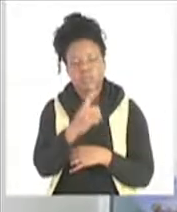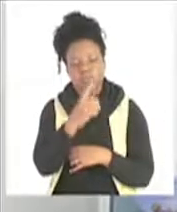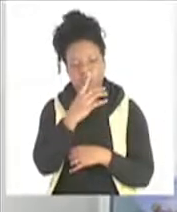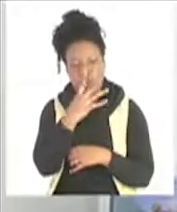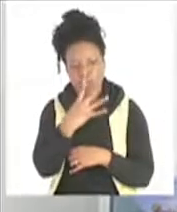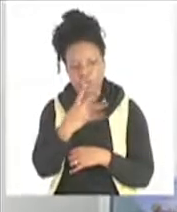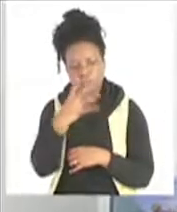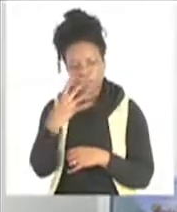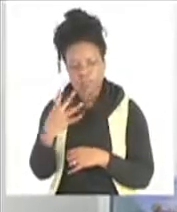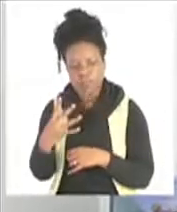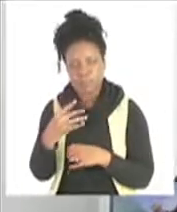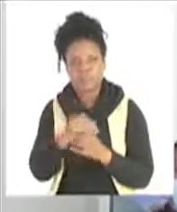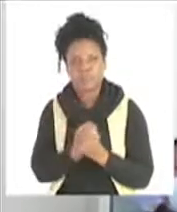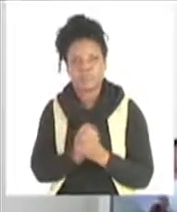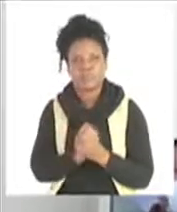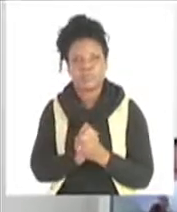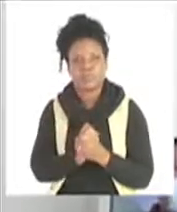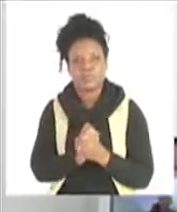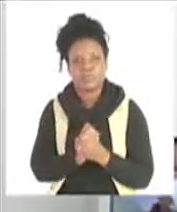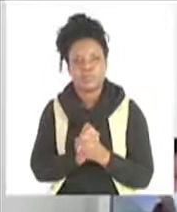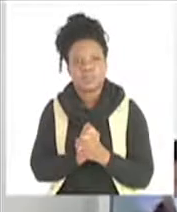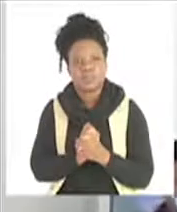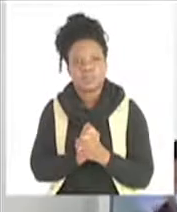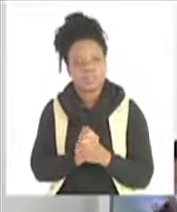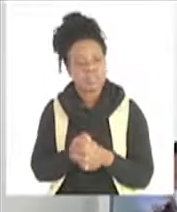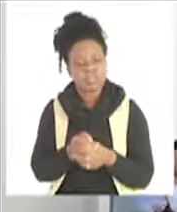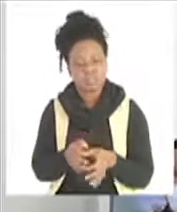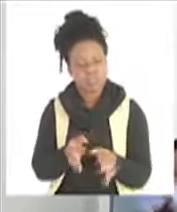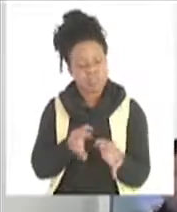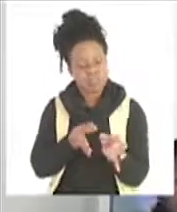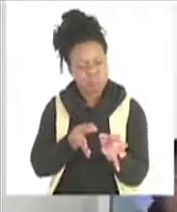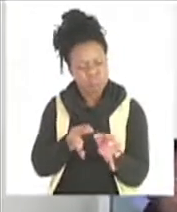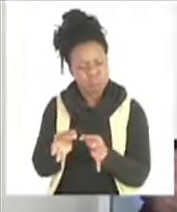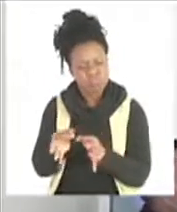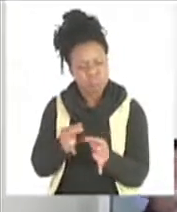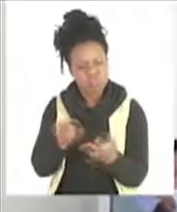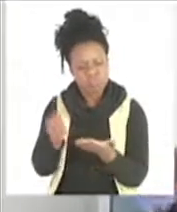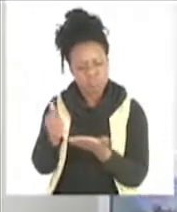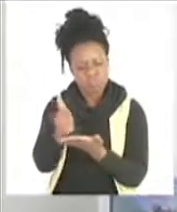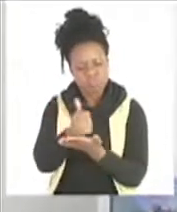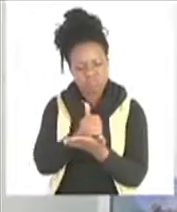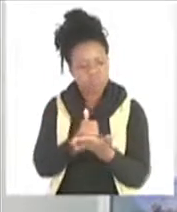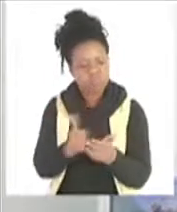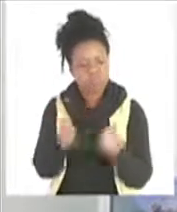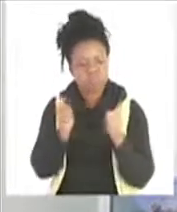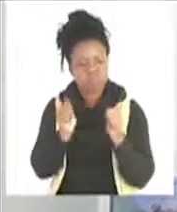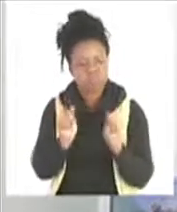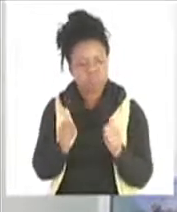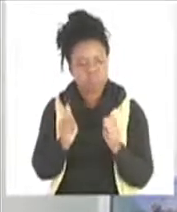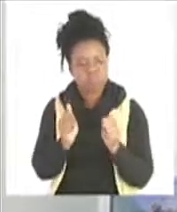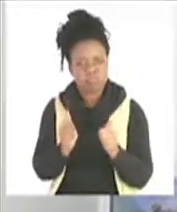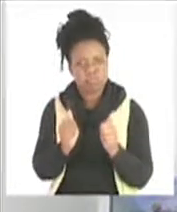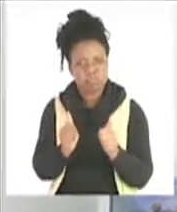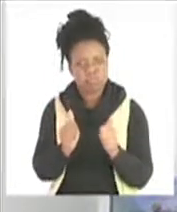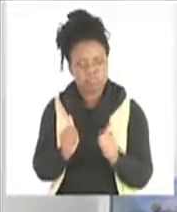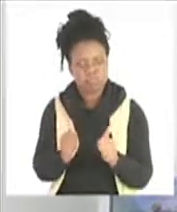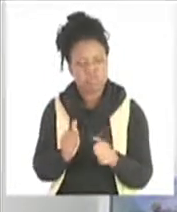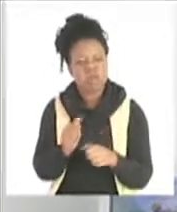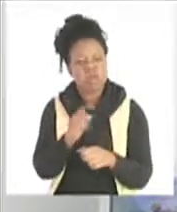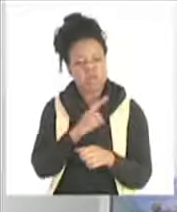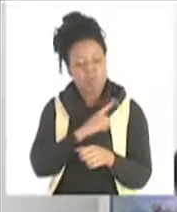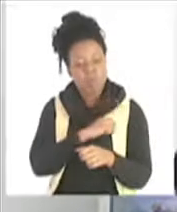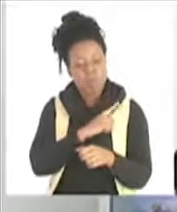144. That was now a really nice BODMAS sum. Why? Because we had a